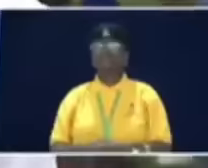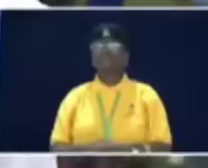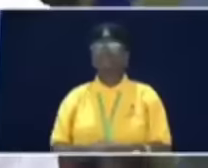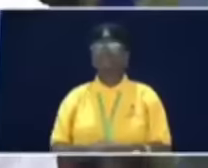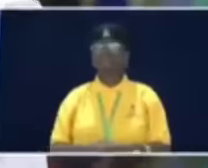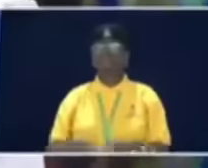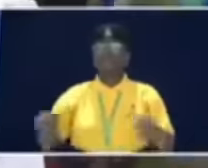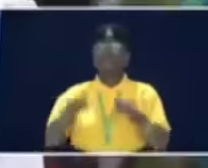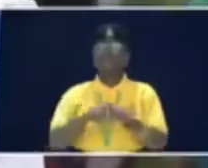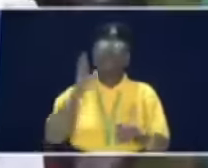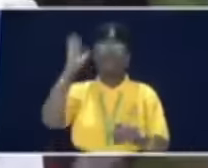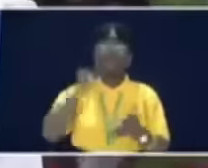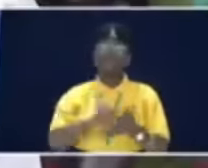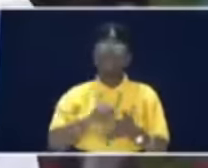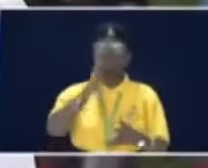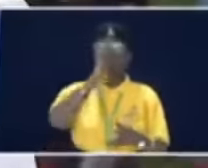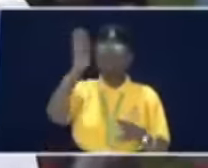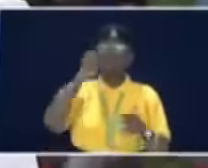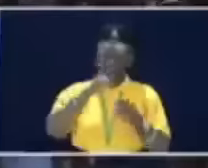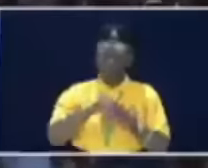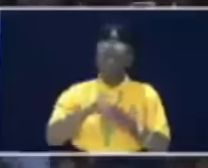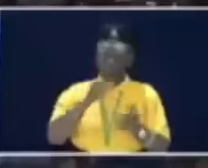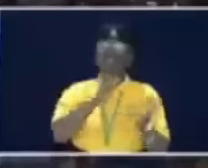And so shall it be in Jesus' name.